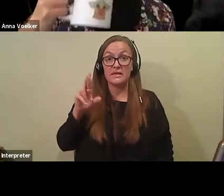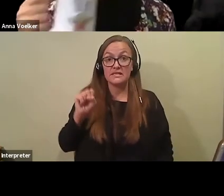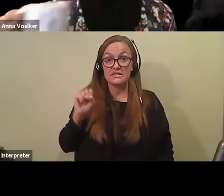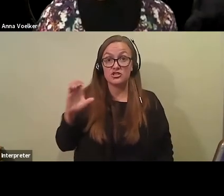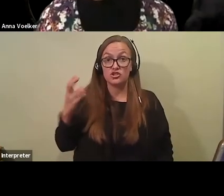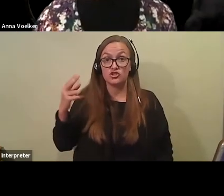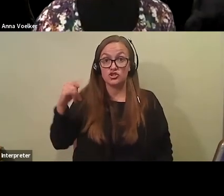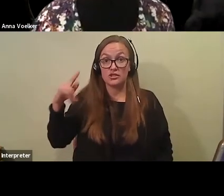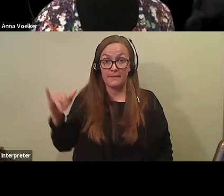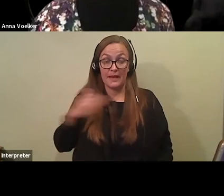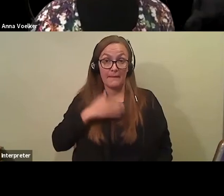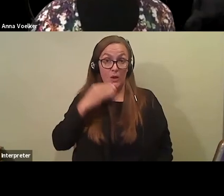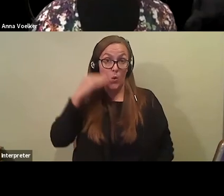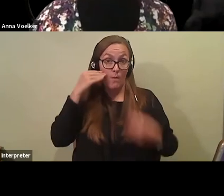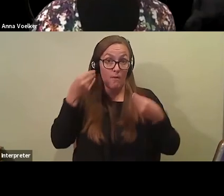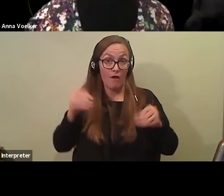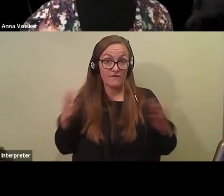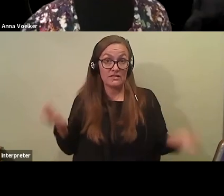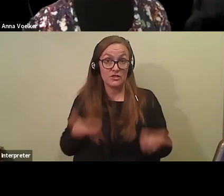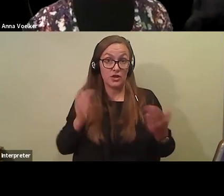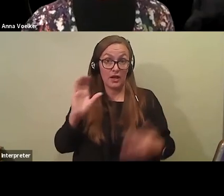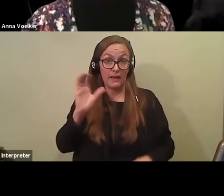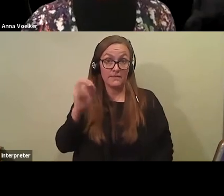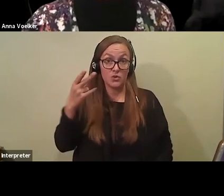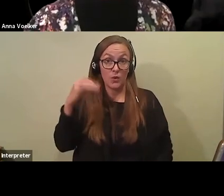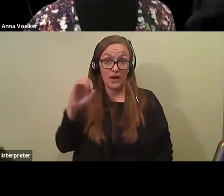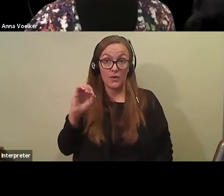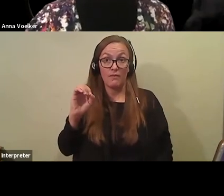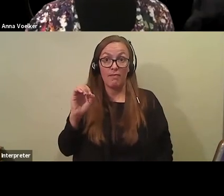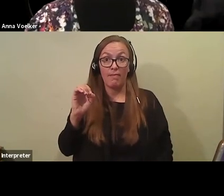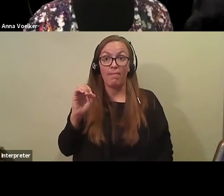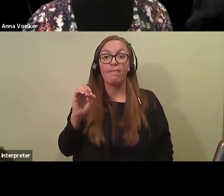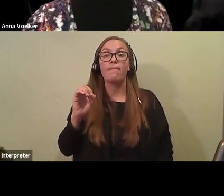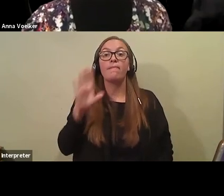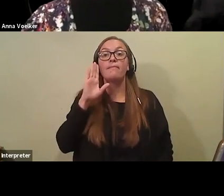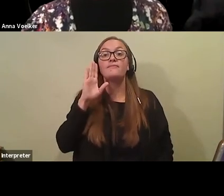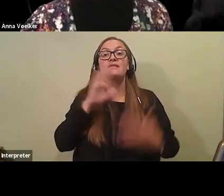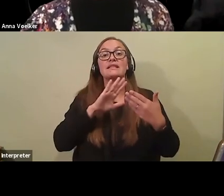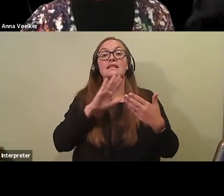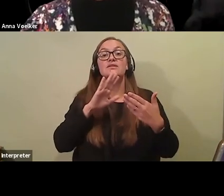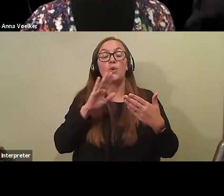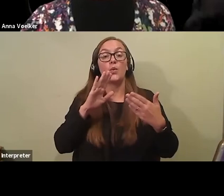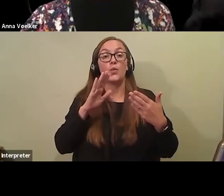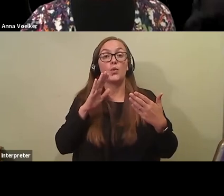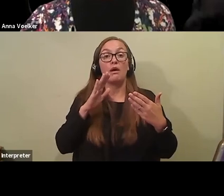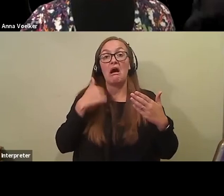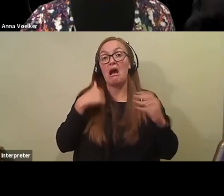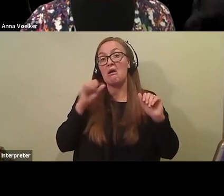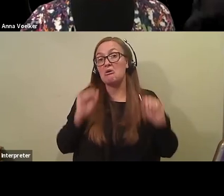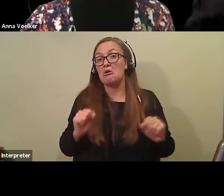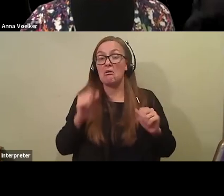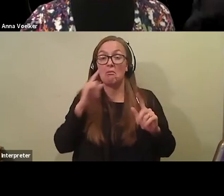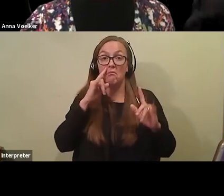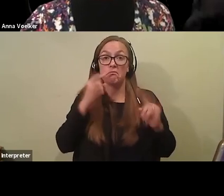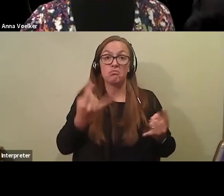got bored with Columbus for some reason or other, the city of Dayton, Ohio is